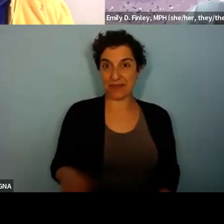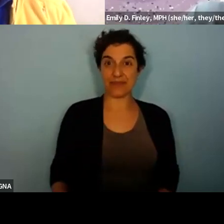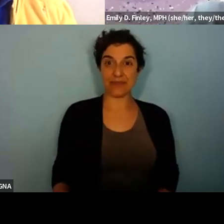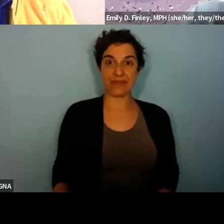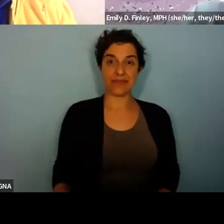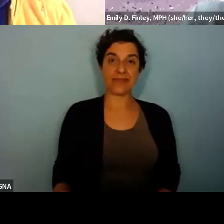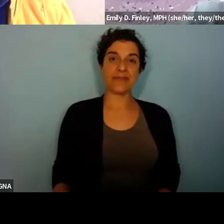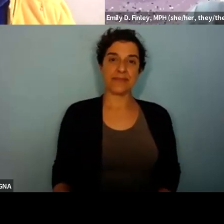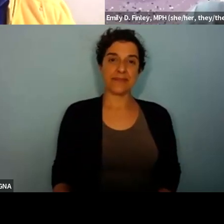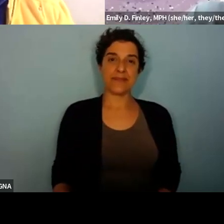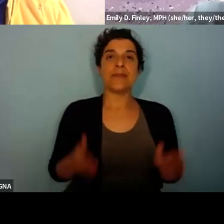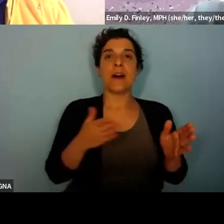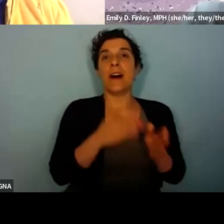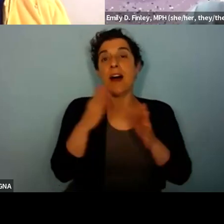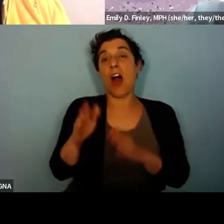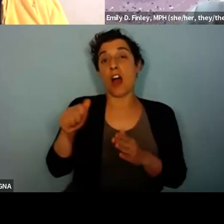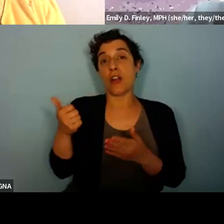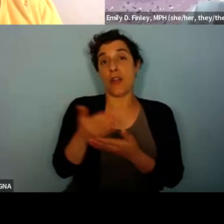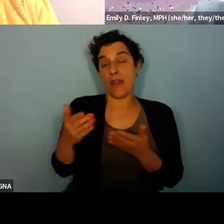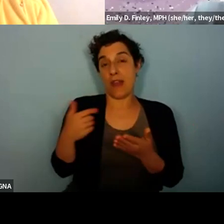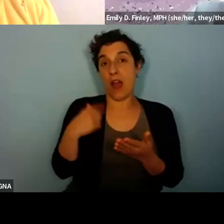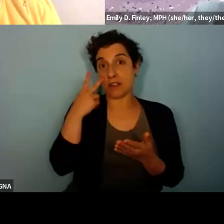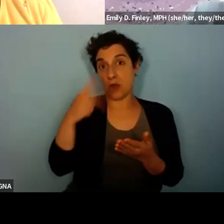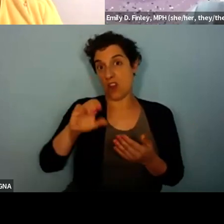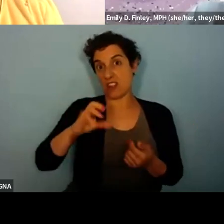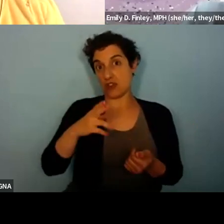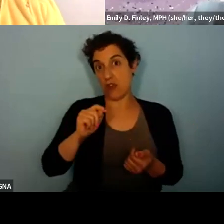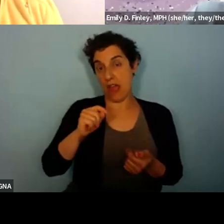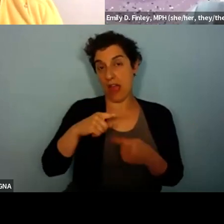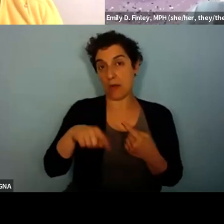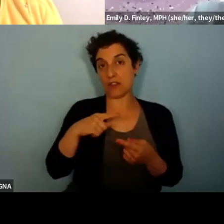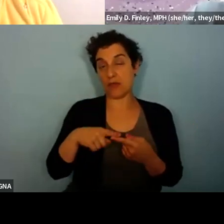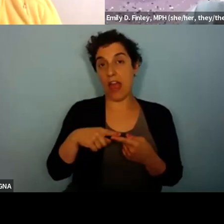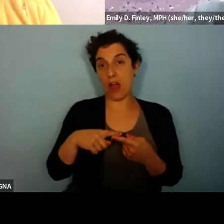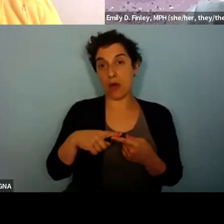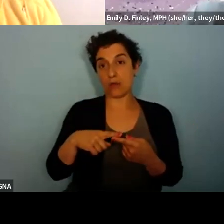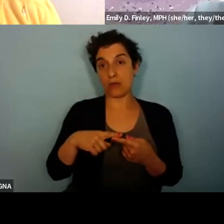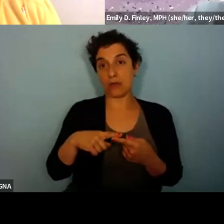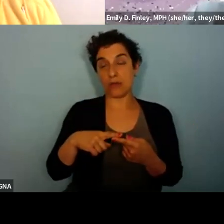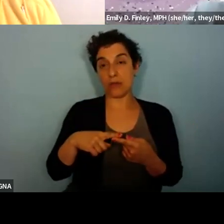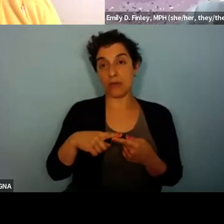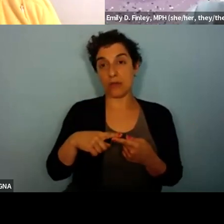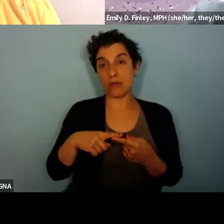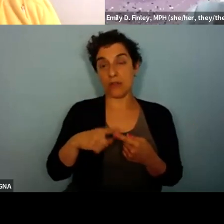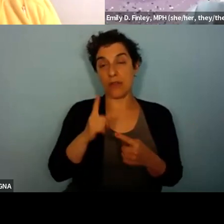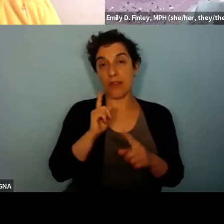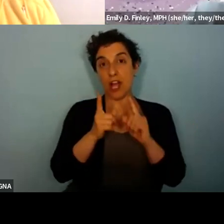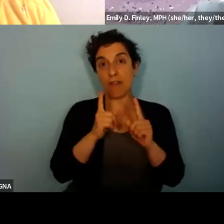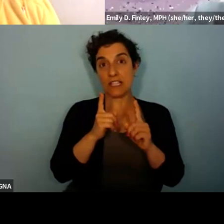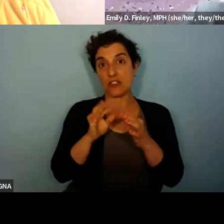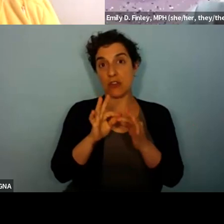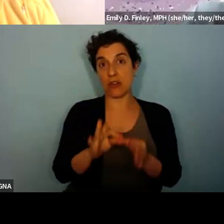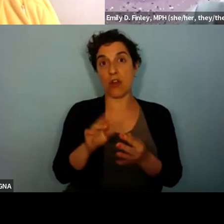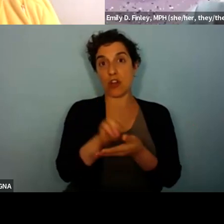Another piece that I saw in the chat was around the conversations around